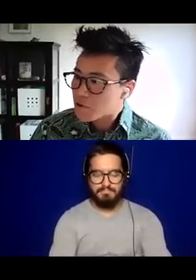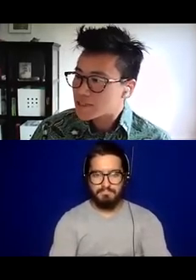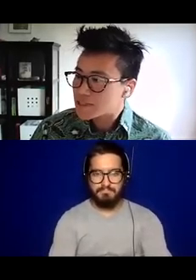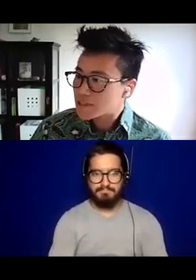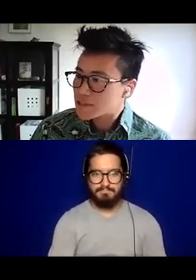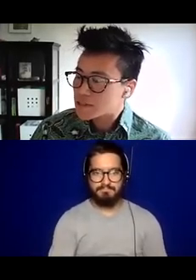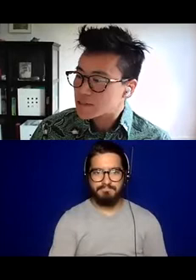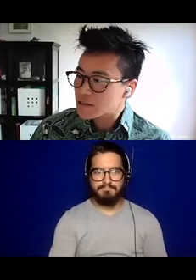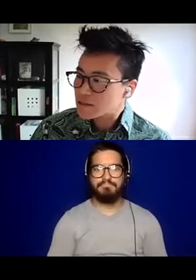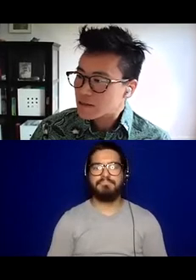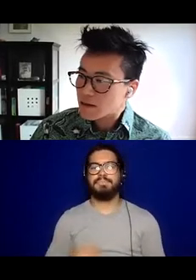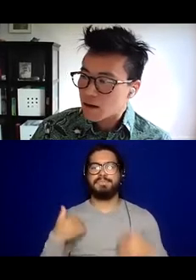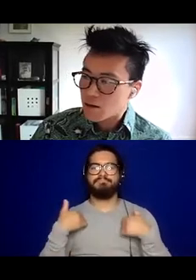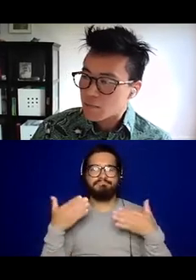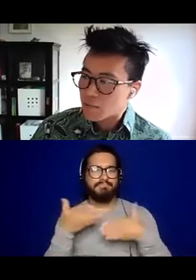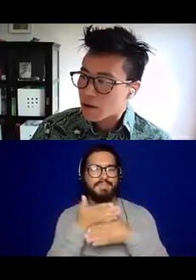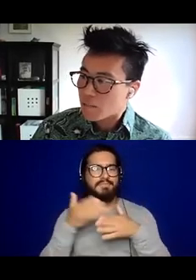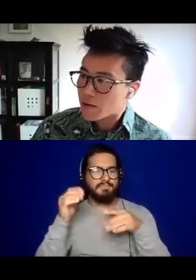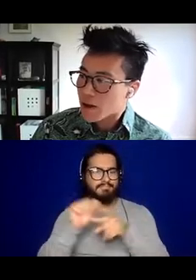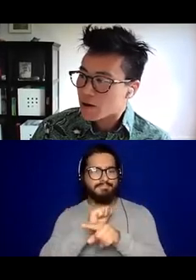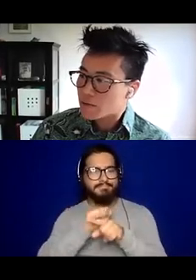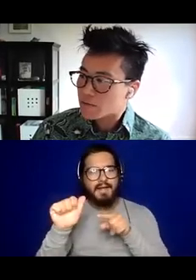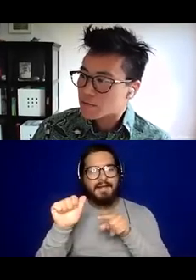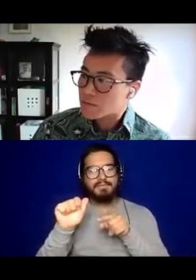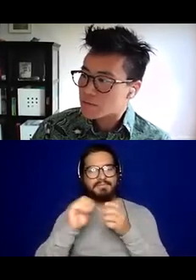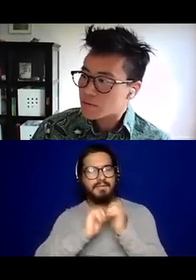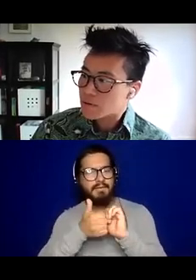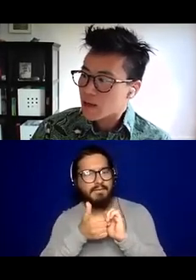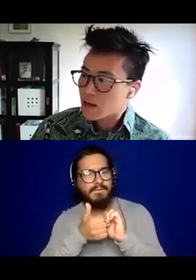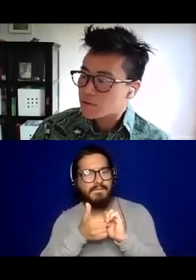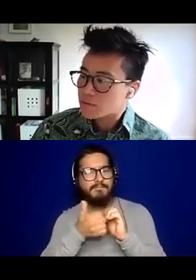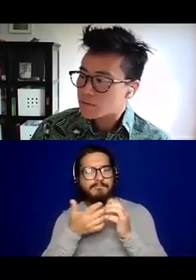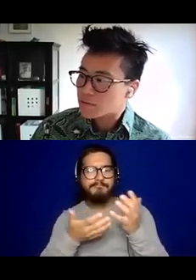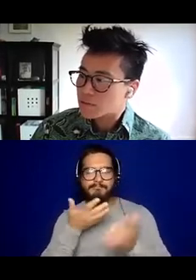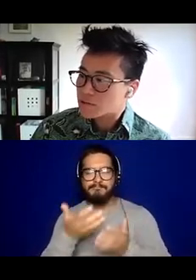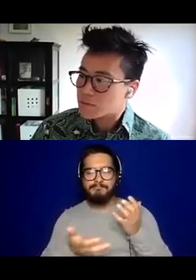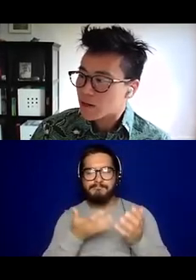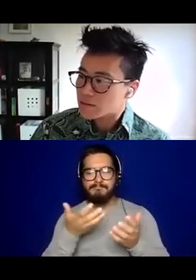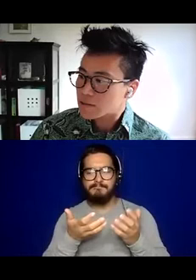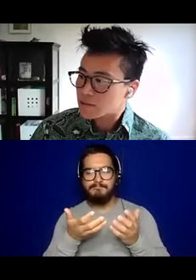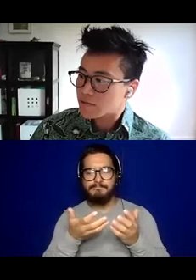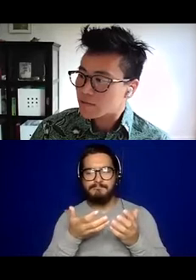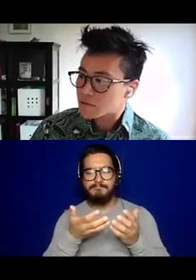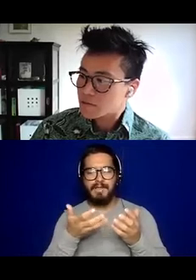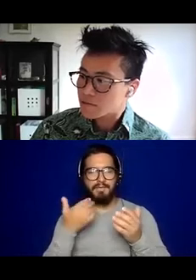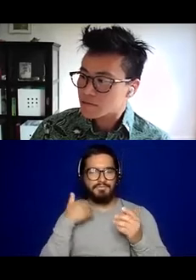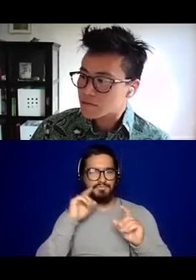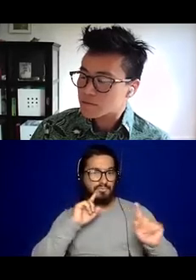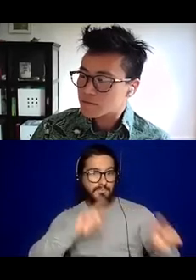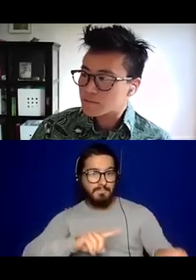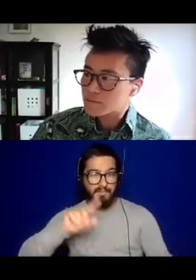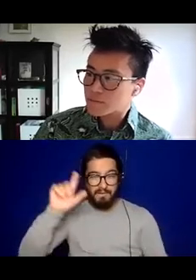Share practices about how you will respond in the future.